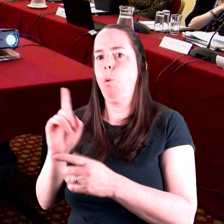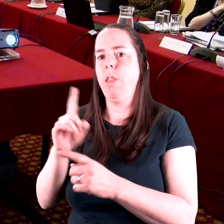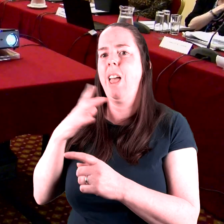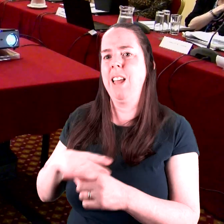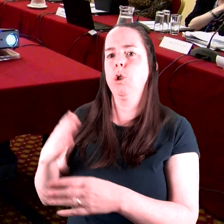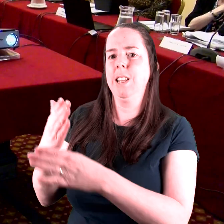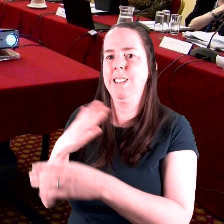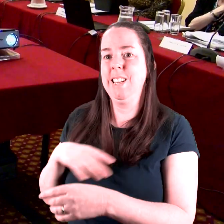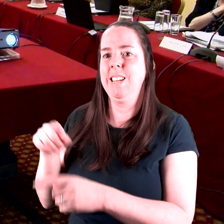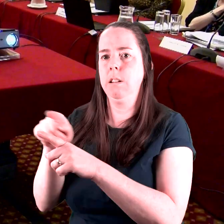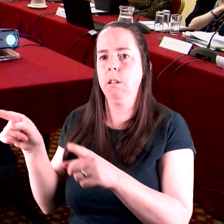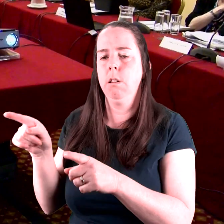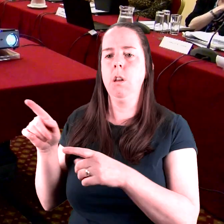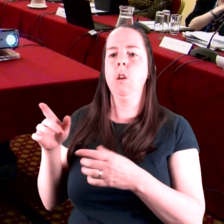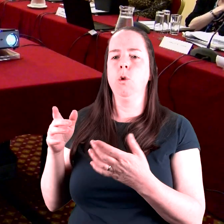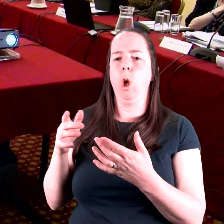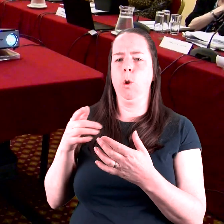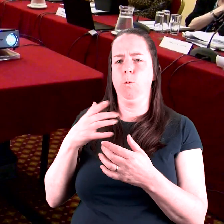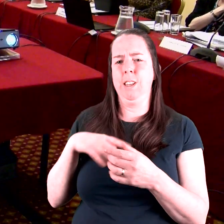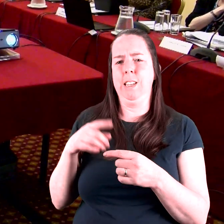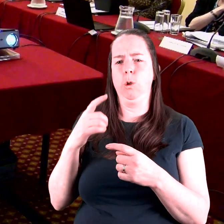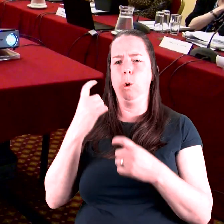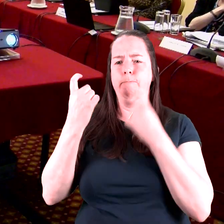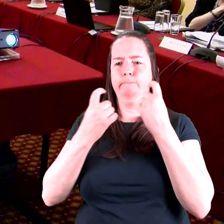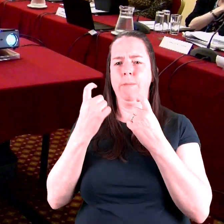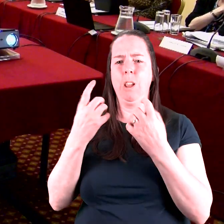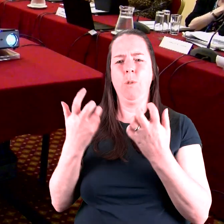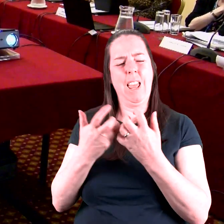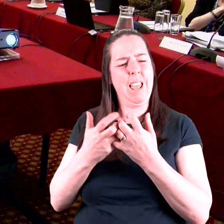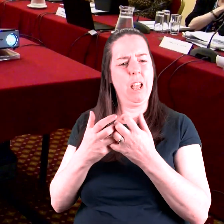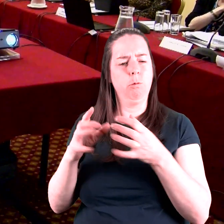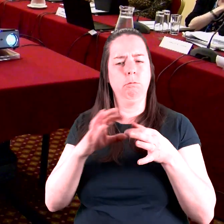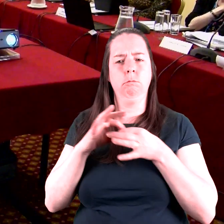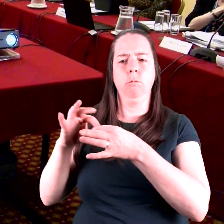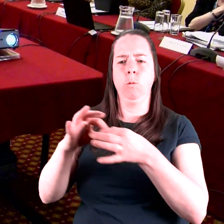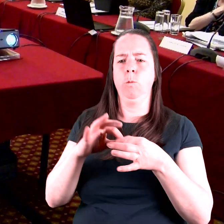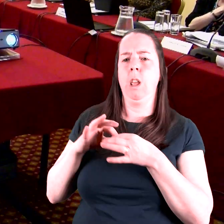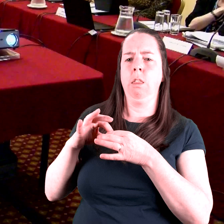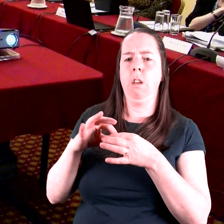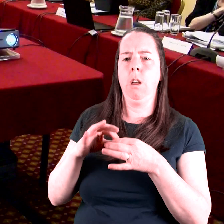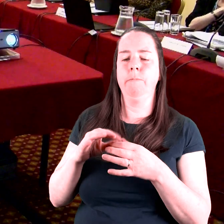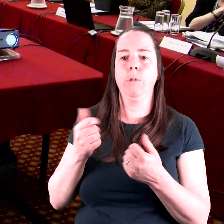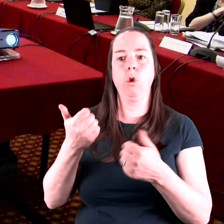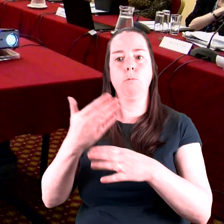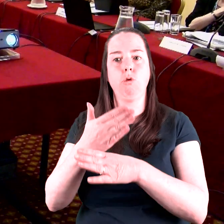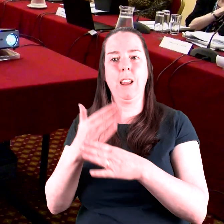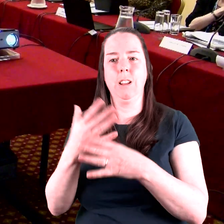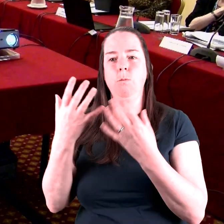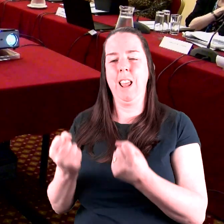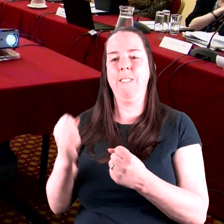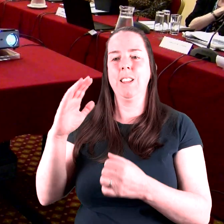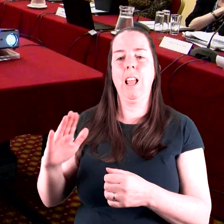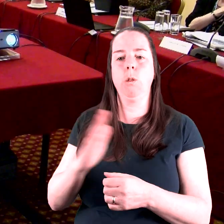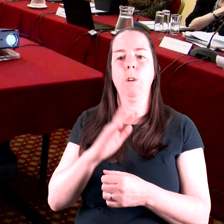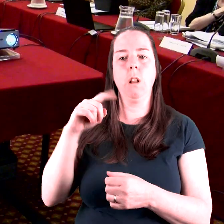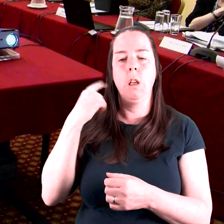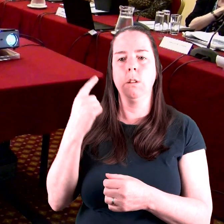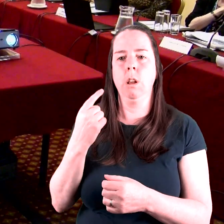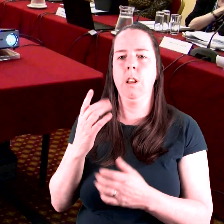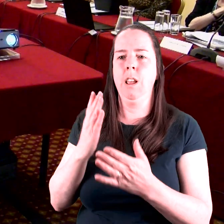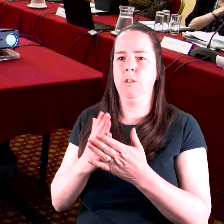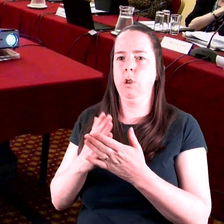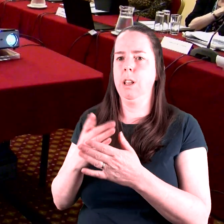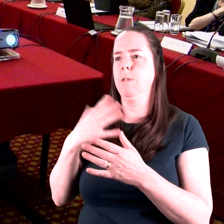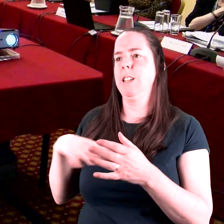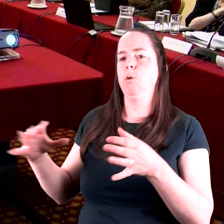help us just get to a point of beneath to say, well, how do we then take this together? But the good practice that exists across South West London is one of the